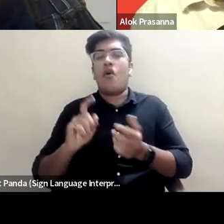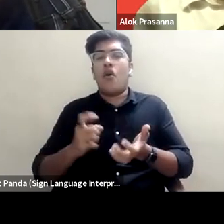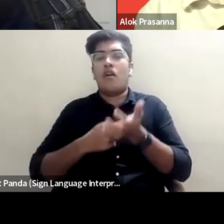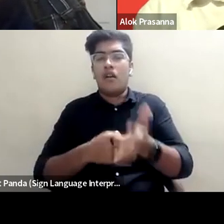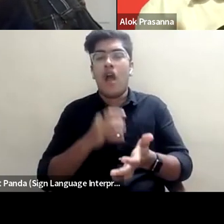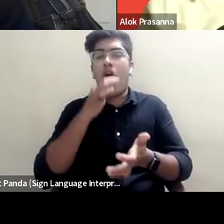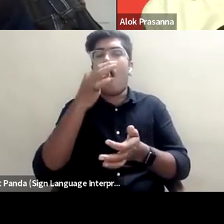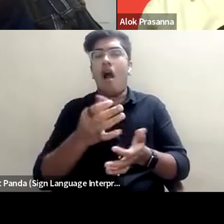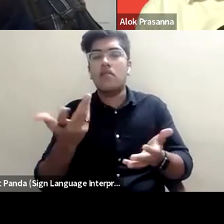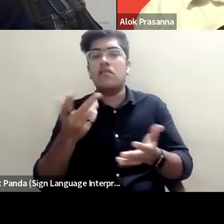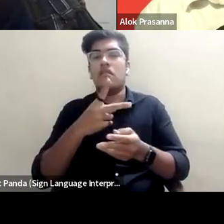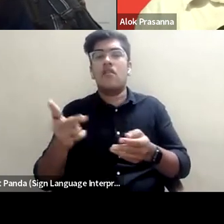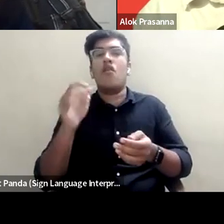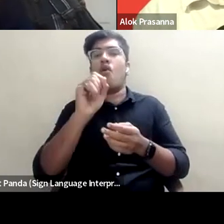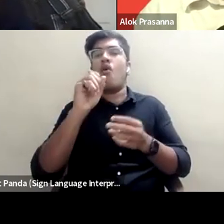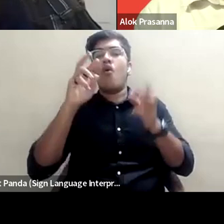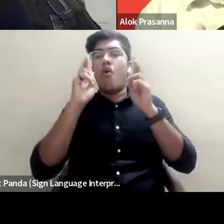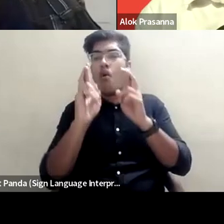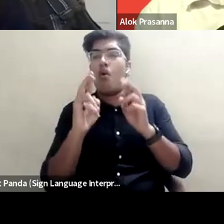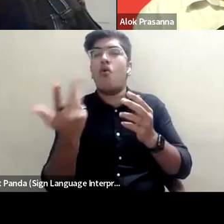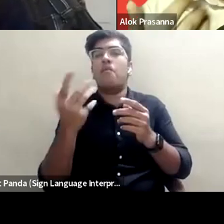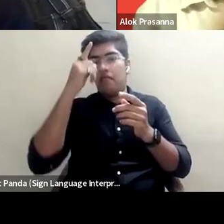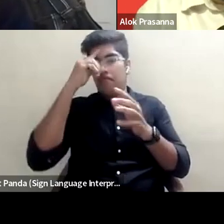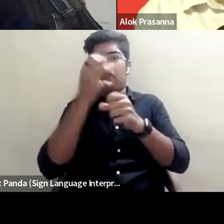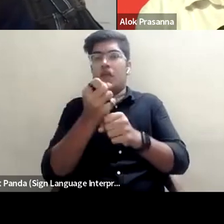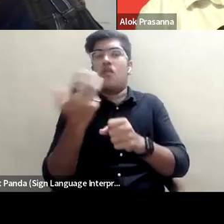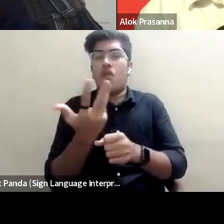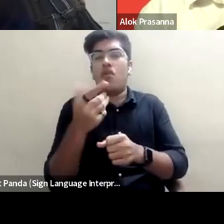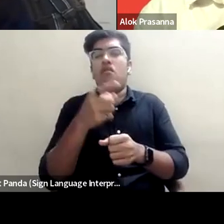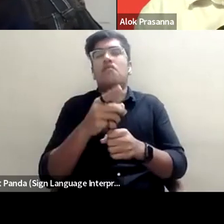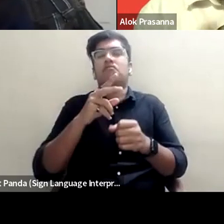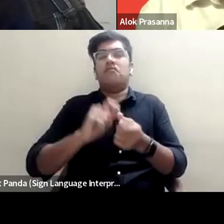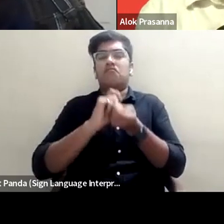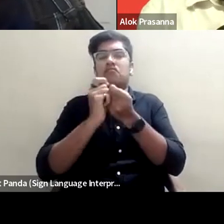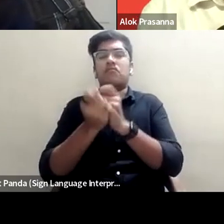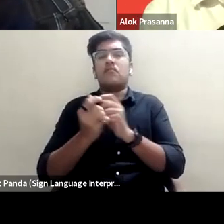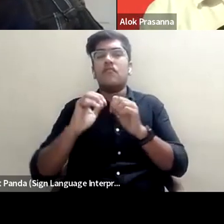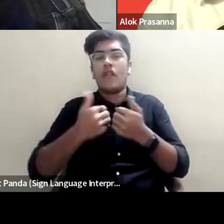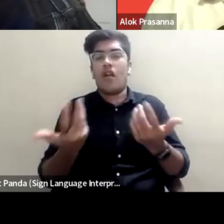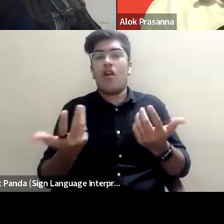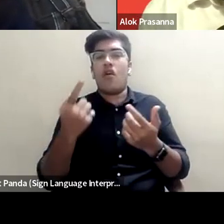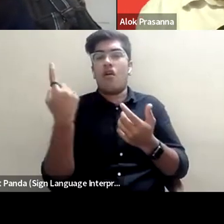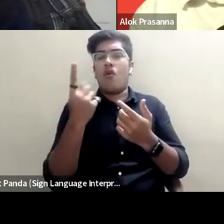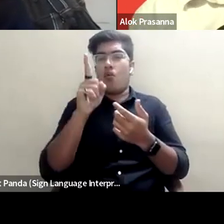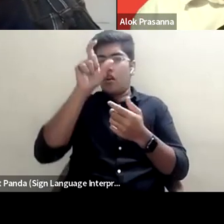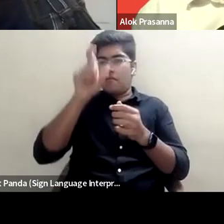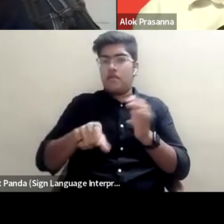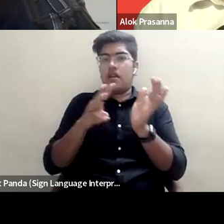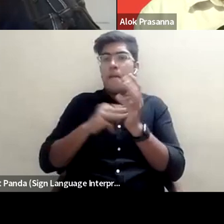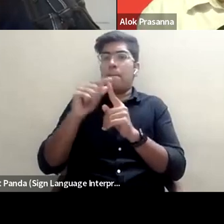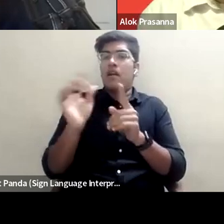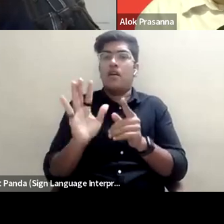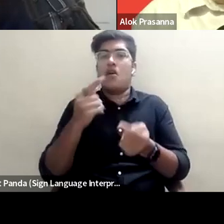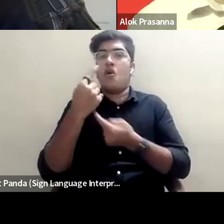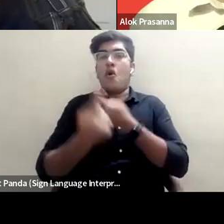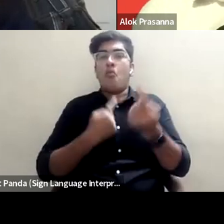they concretize their hopes and aspirations from the constitution to what they expect from not just say one MP, but from the political